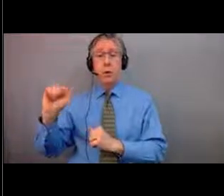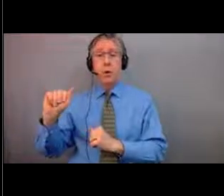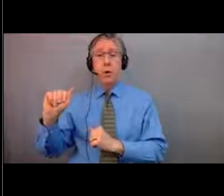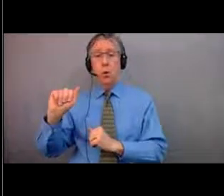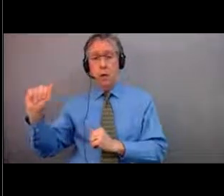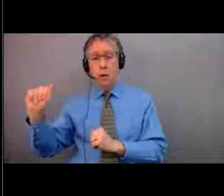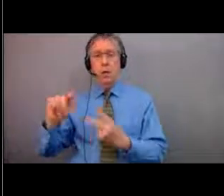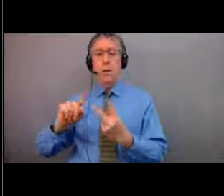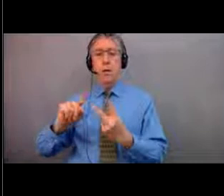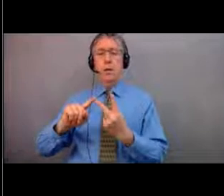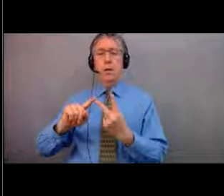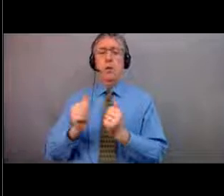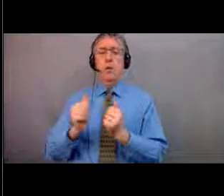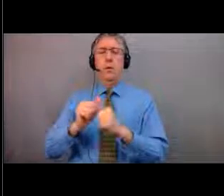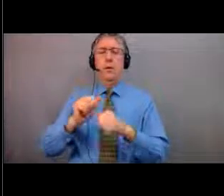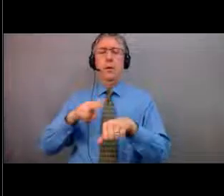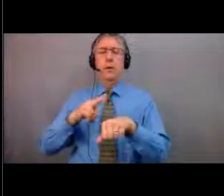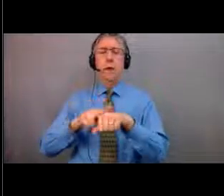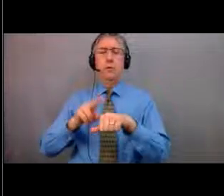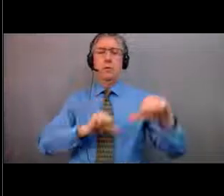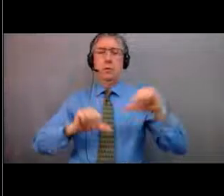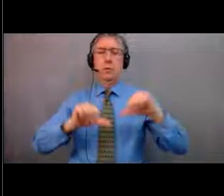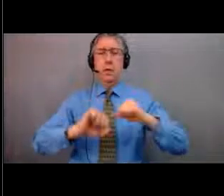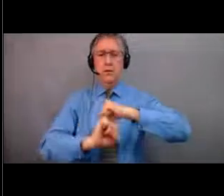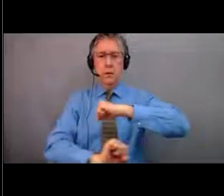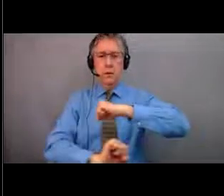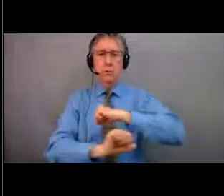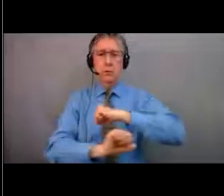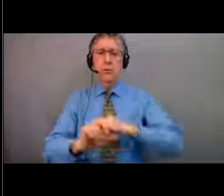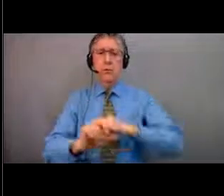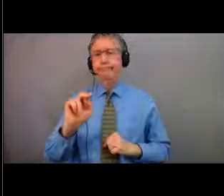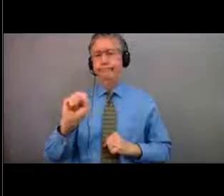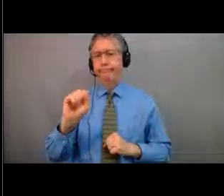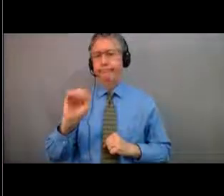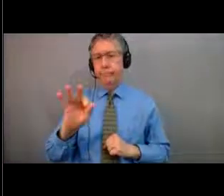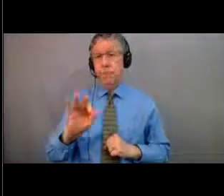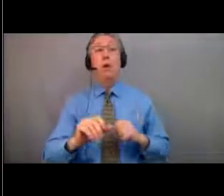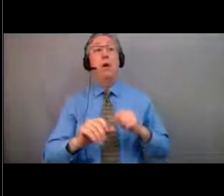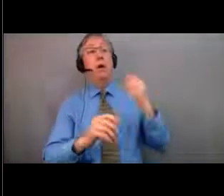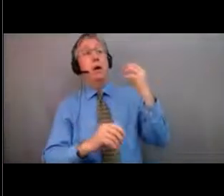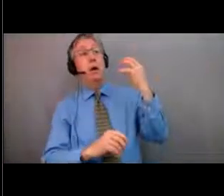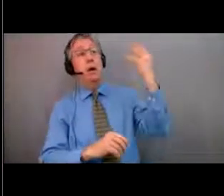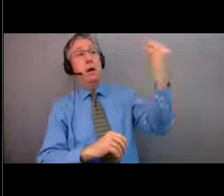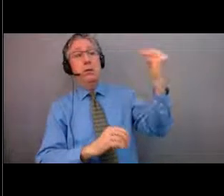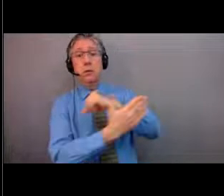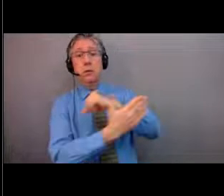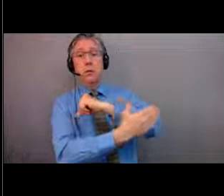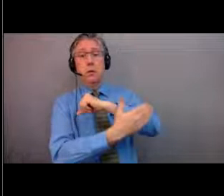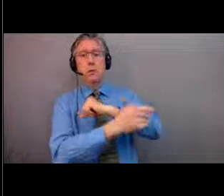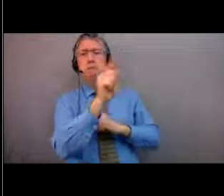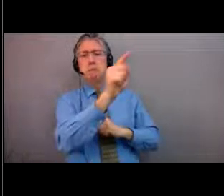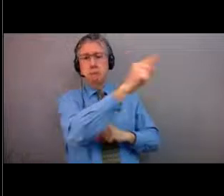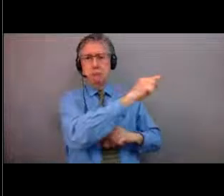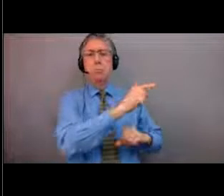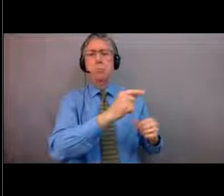Foundation, and our colleagues throughout the world provide the other half of those measurements. Next slide, please.